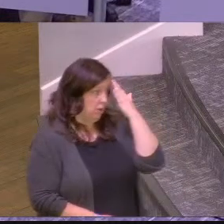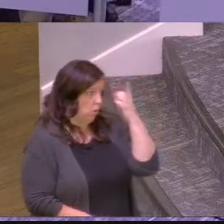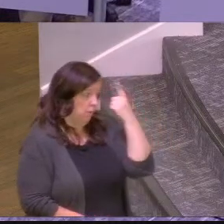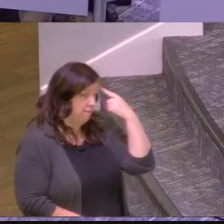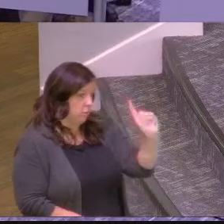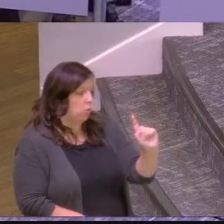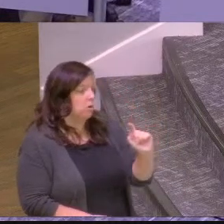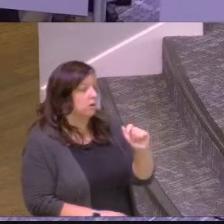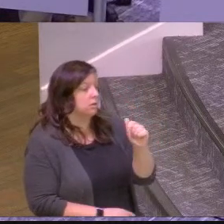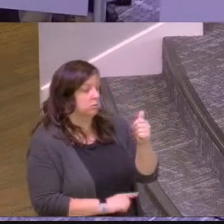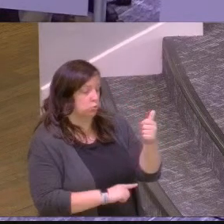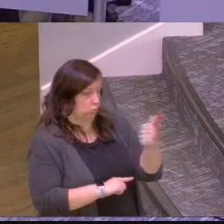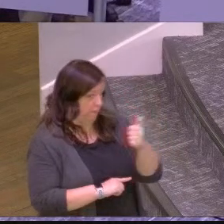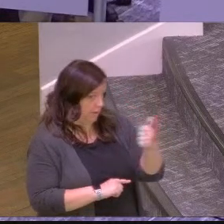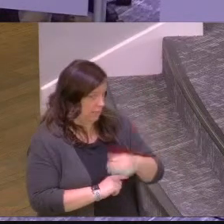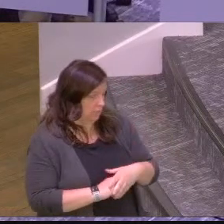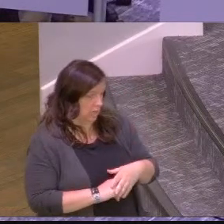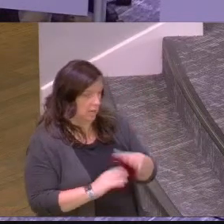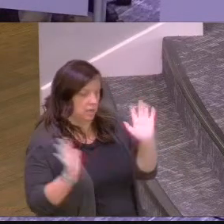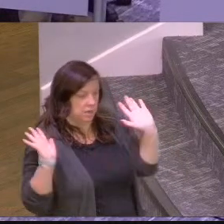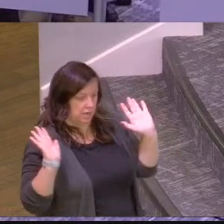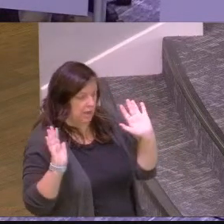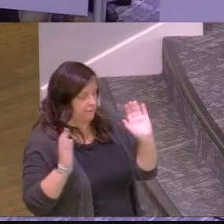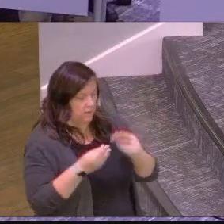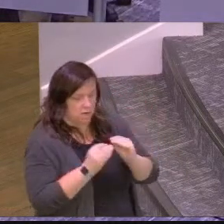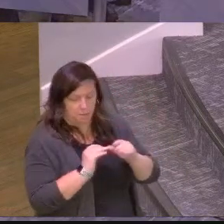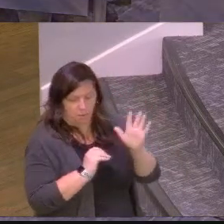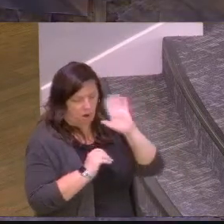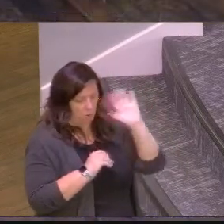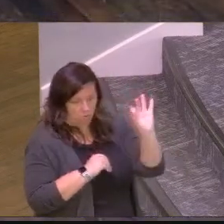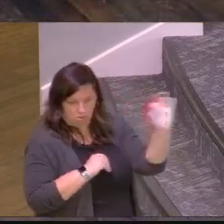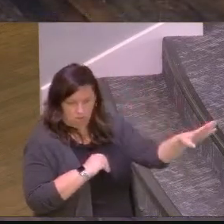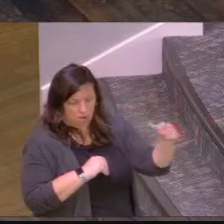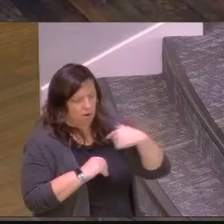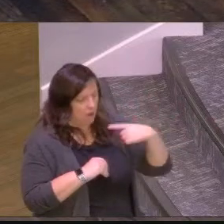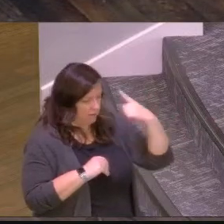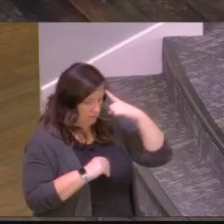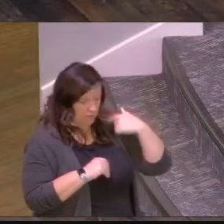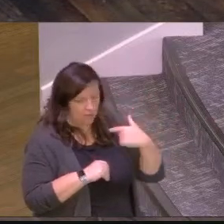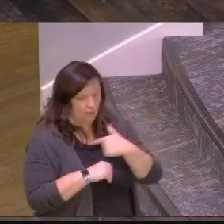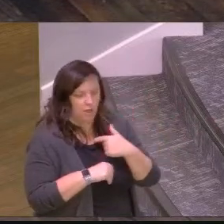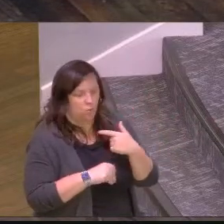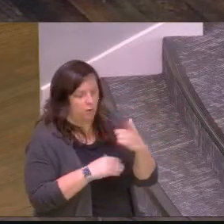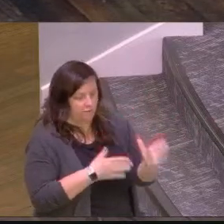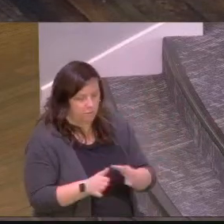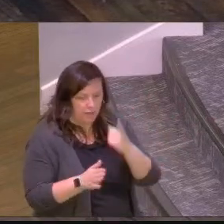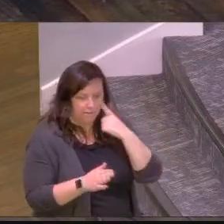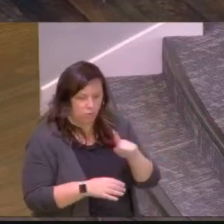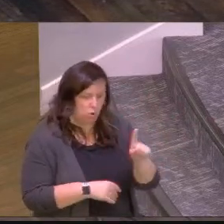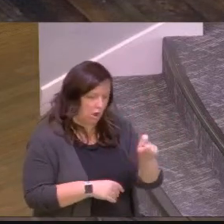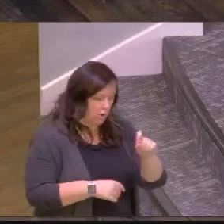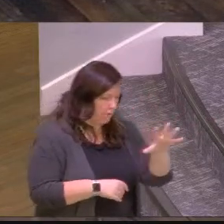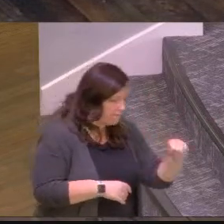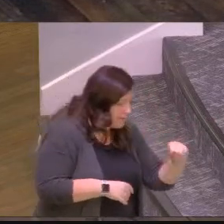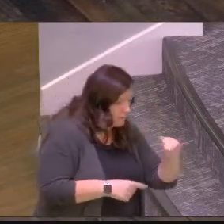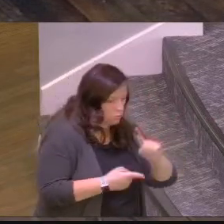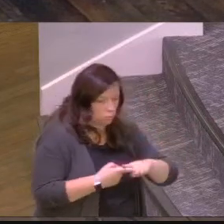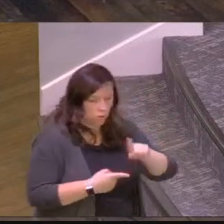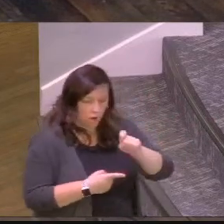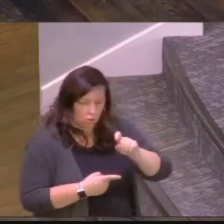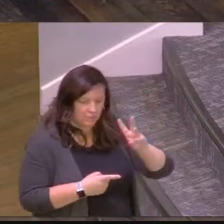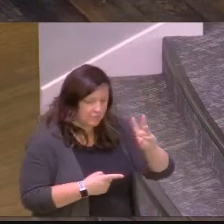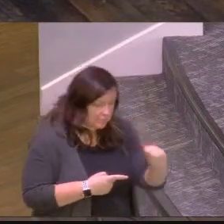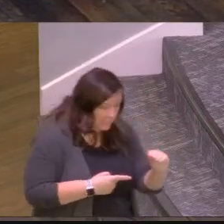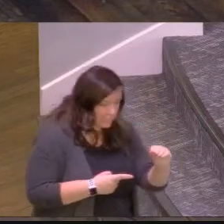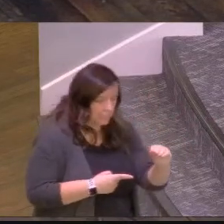instance, I'm just going to throw a number out there. I think we budget historically between 150 and 160